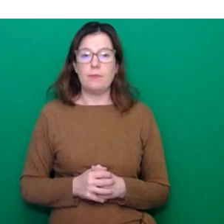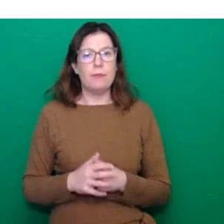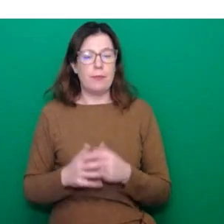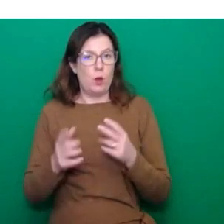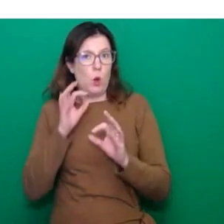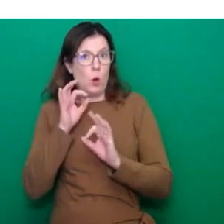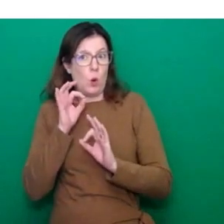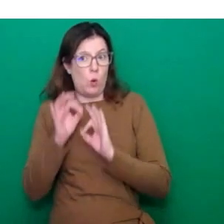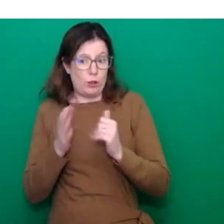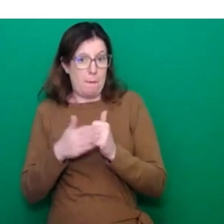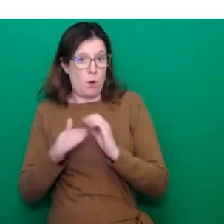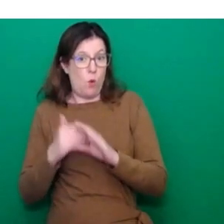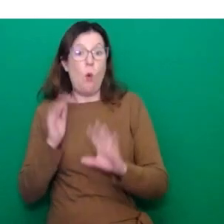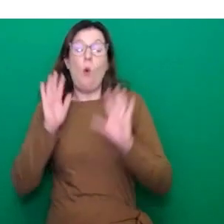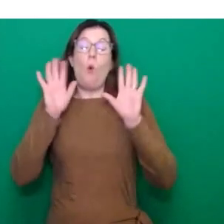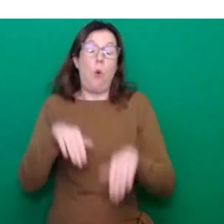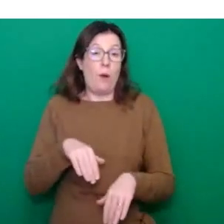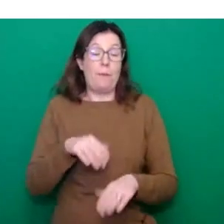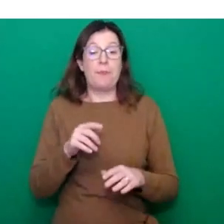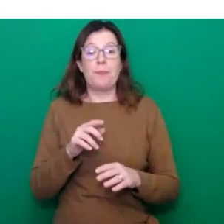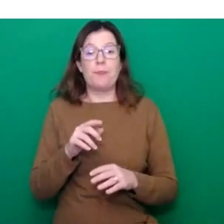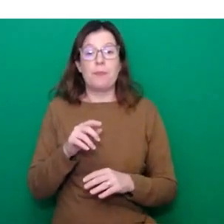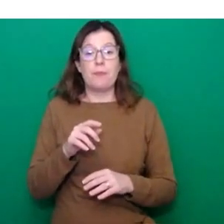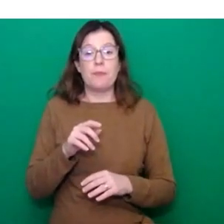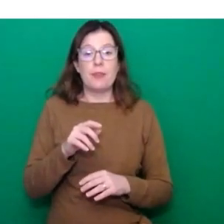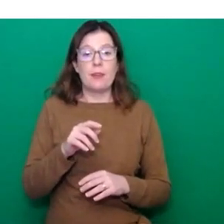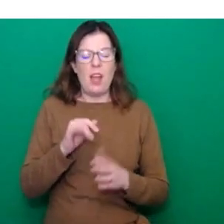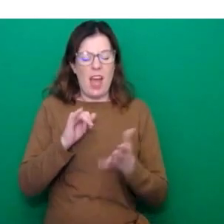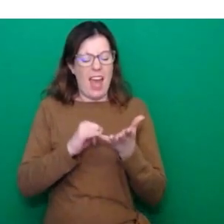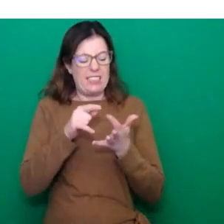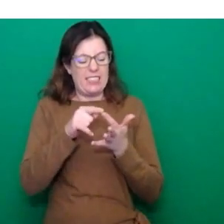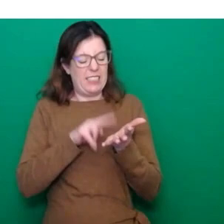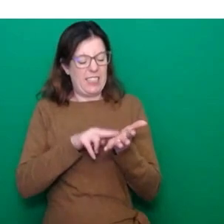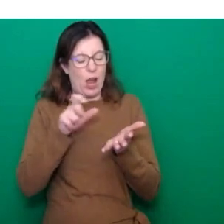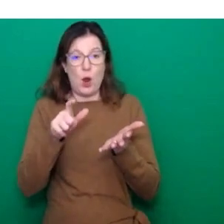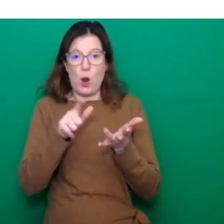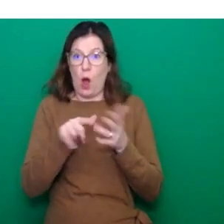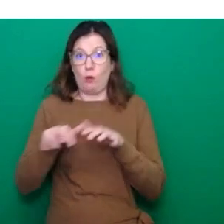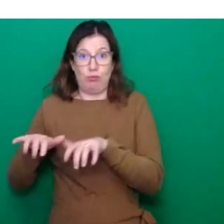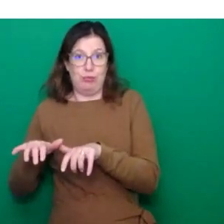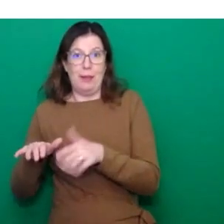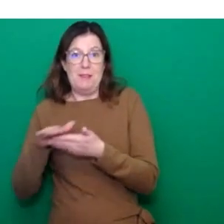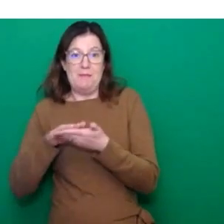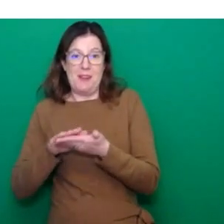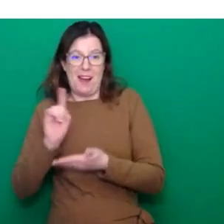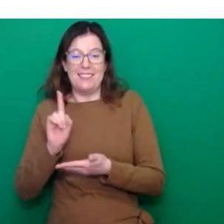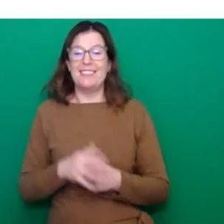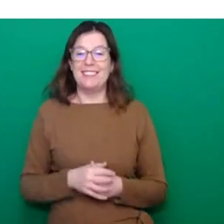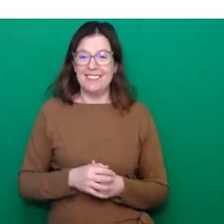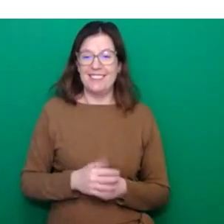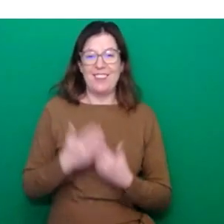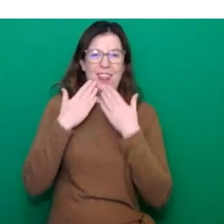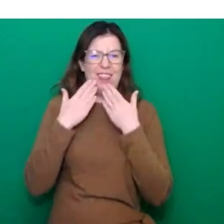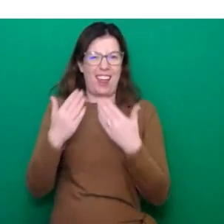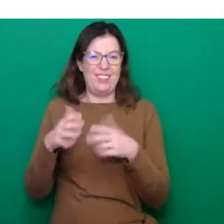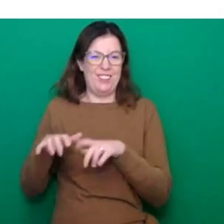questions about, we've had somebody defining the term SENCO, so that's very helpful. There's an acronym that had snuck through